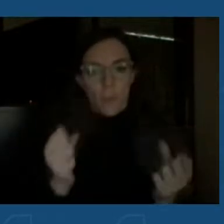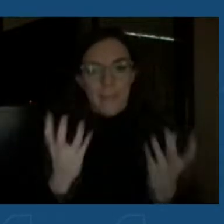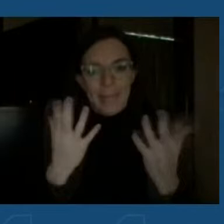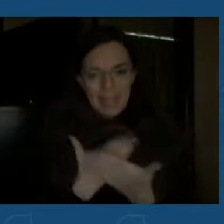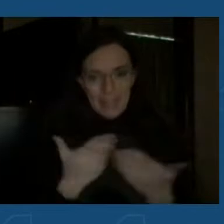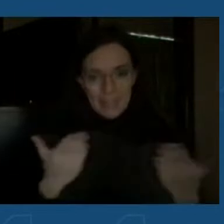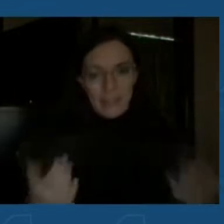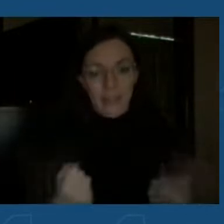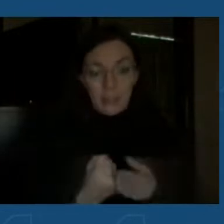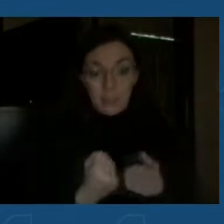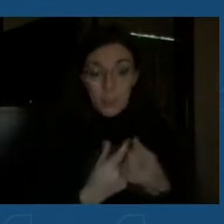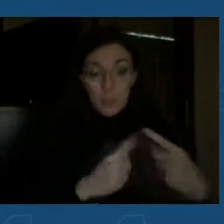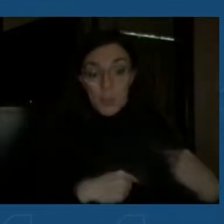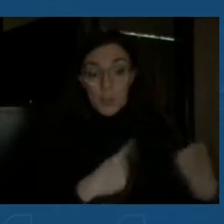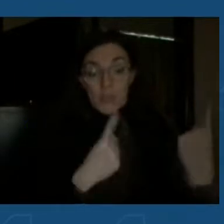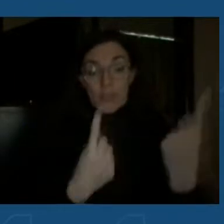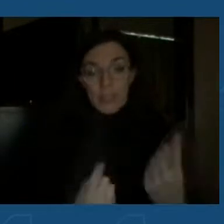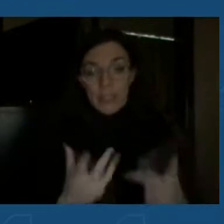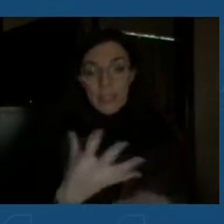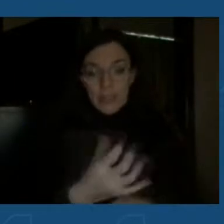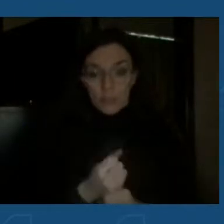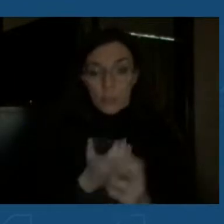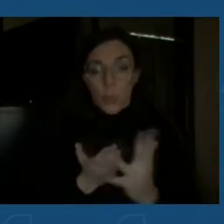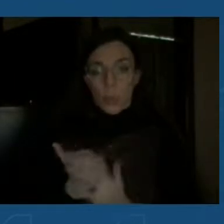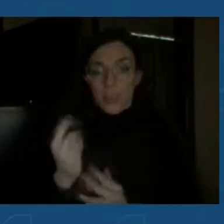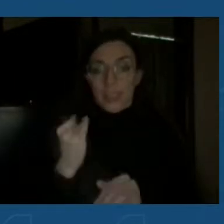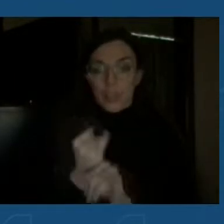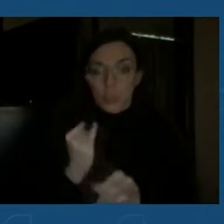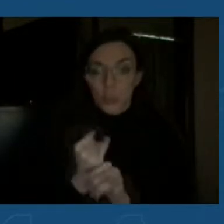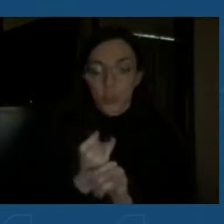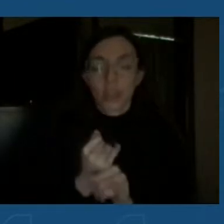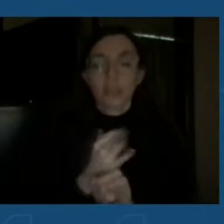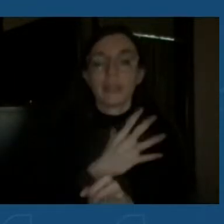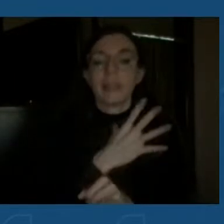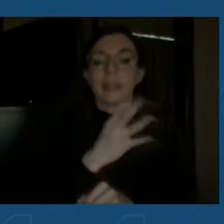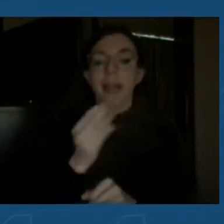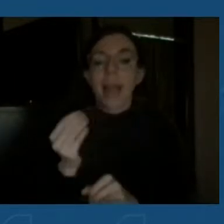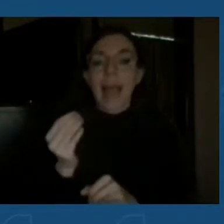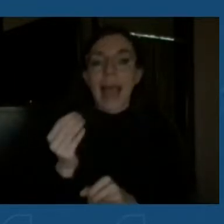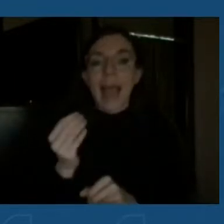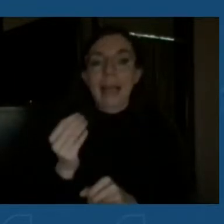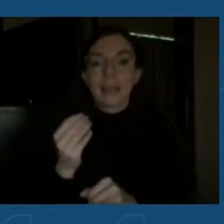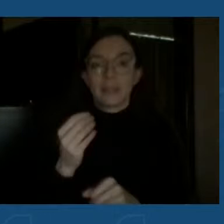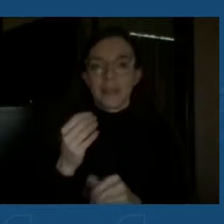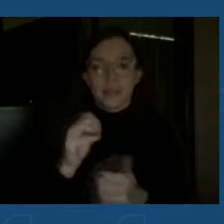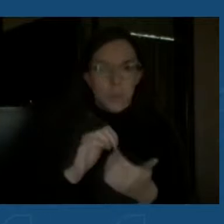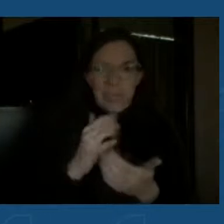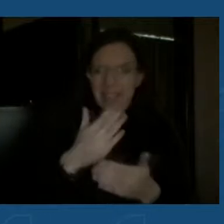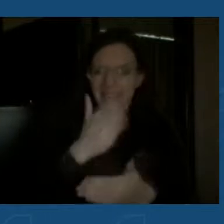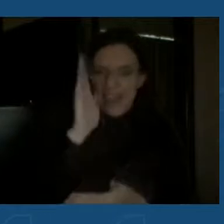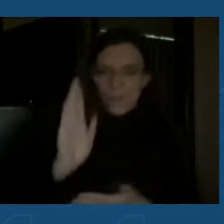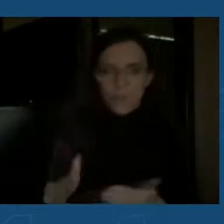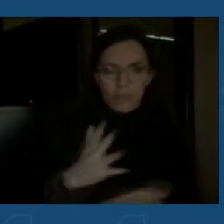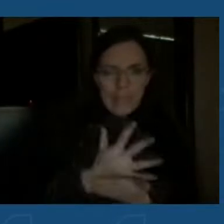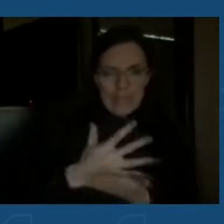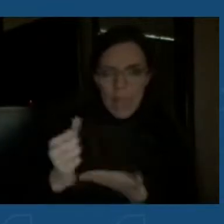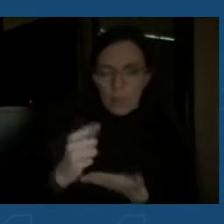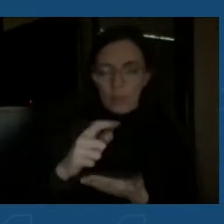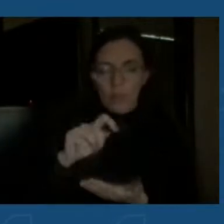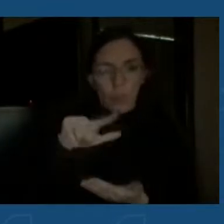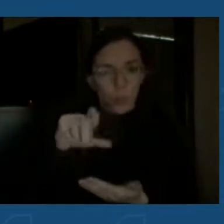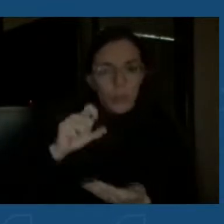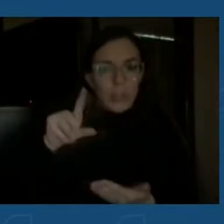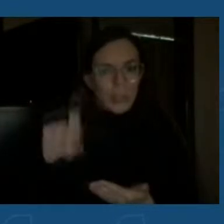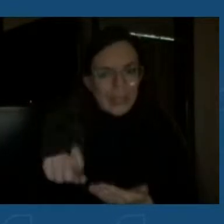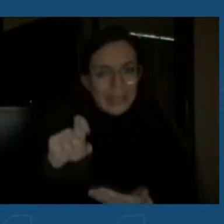we've received through the institution, the fact that we never went out without the tools that we needed in order to stay safe, the fact that we were